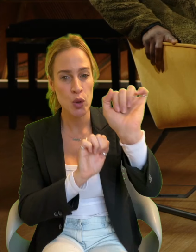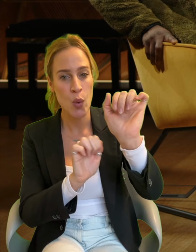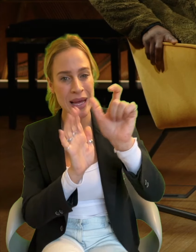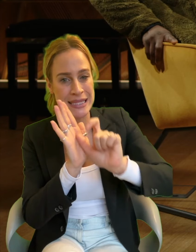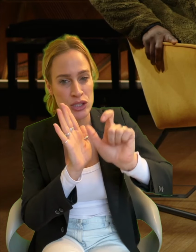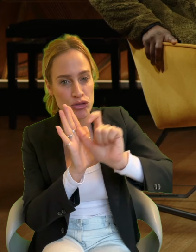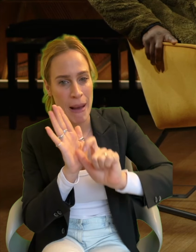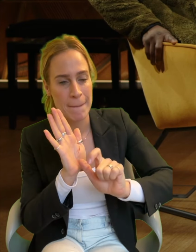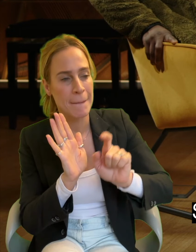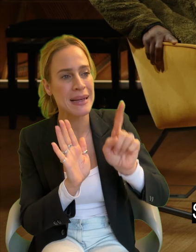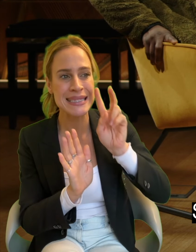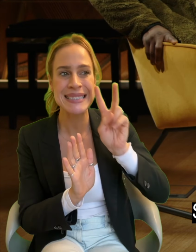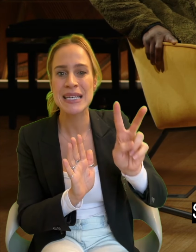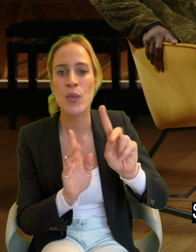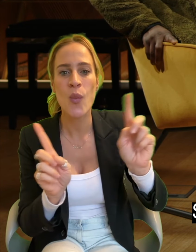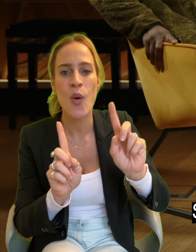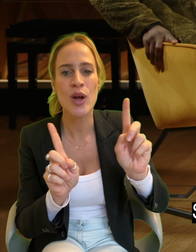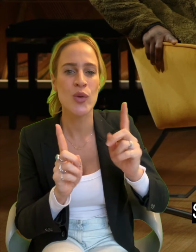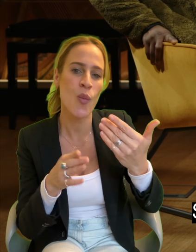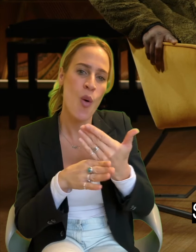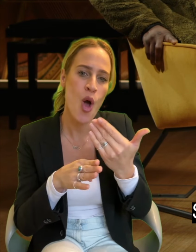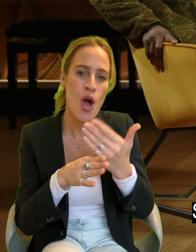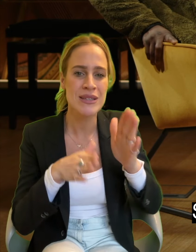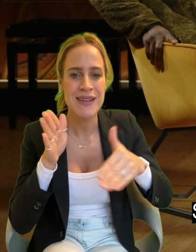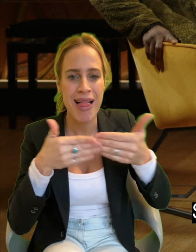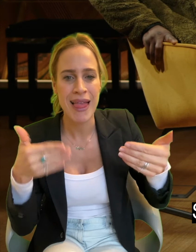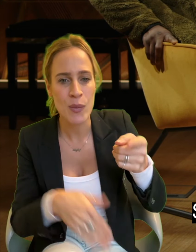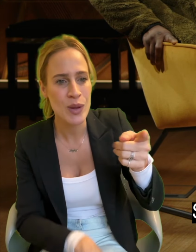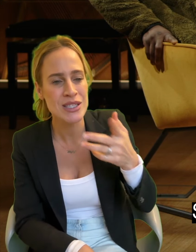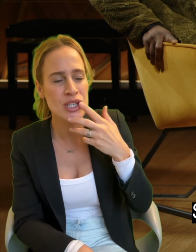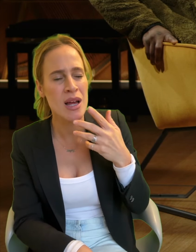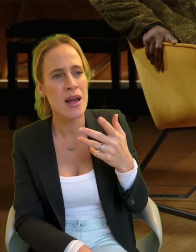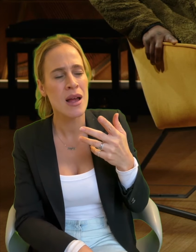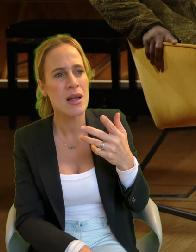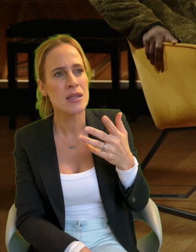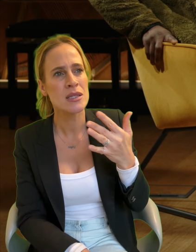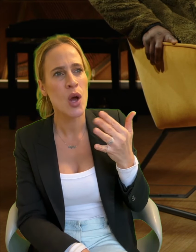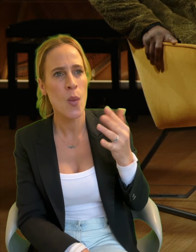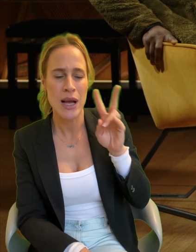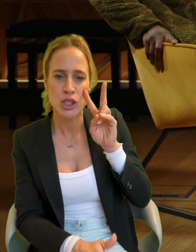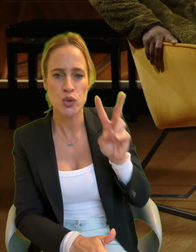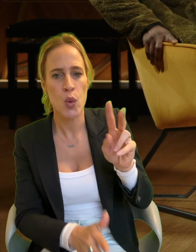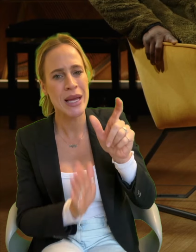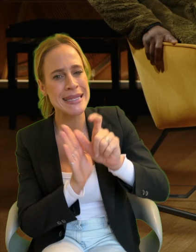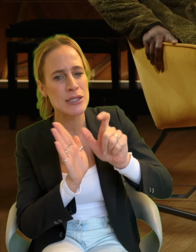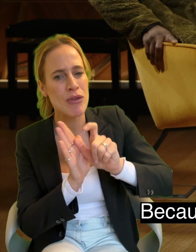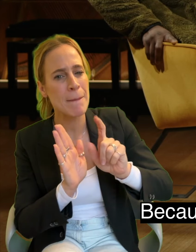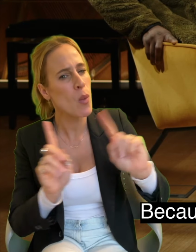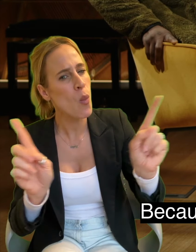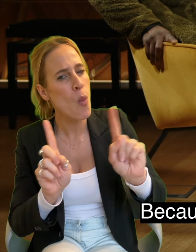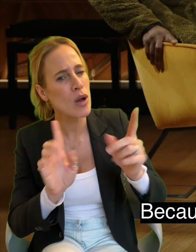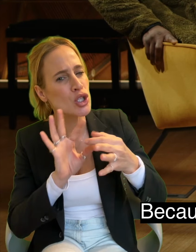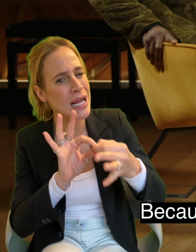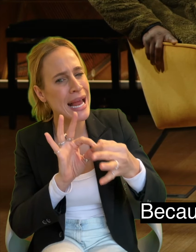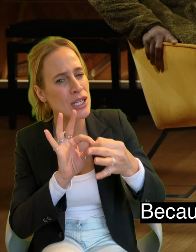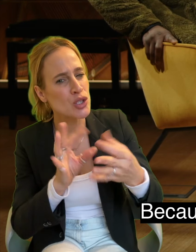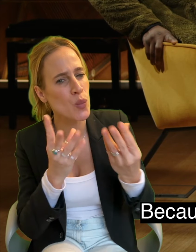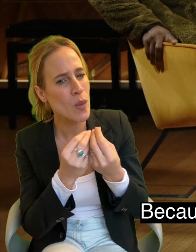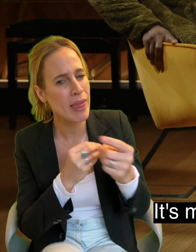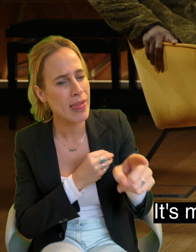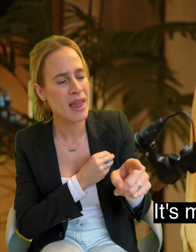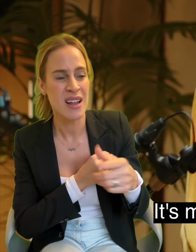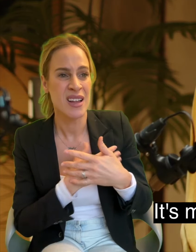Insta and I seen what you did. So I was aware of your stuff way before I even met you. What's your connection? Because people always ask me what my connection